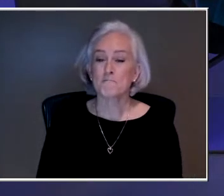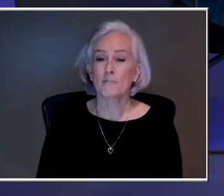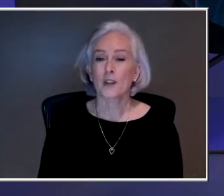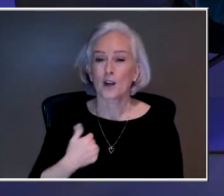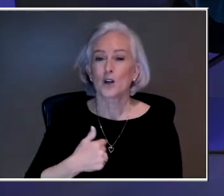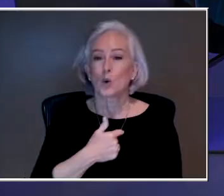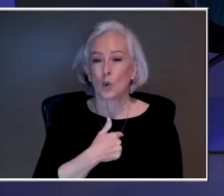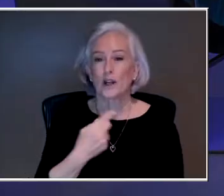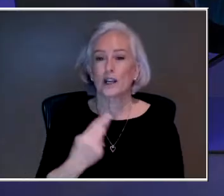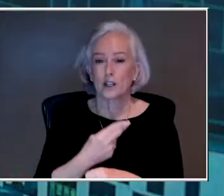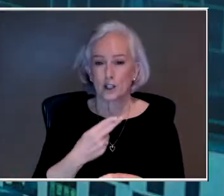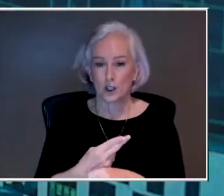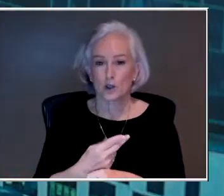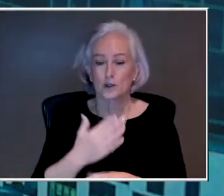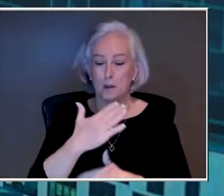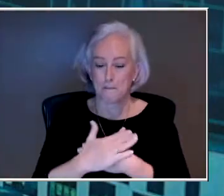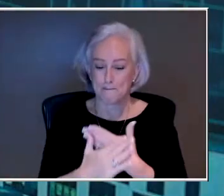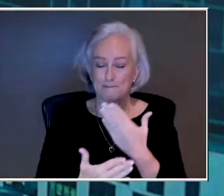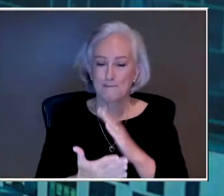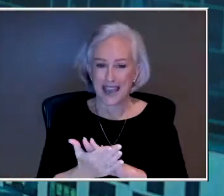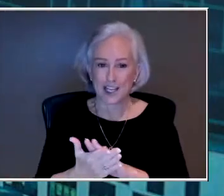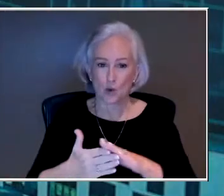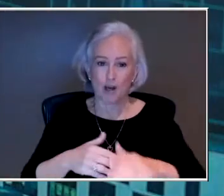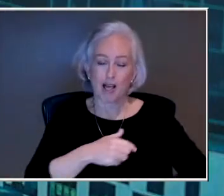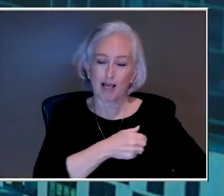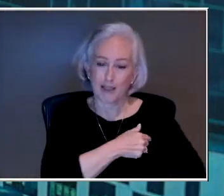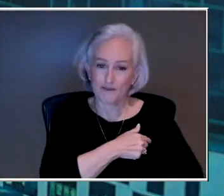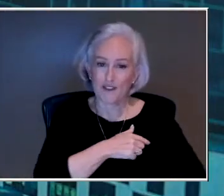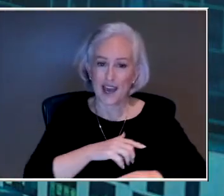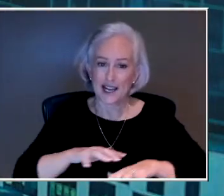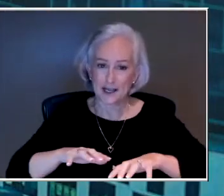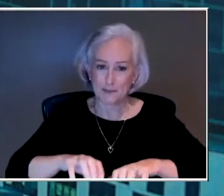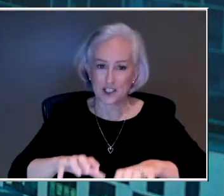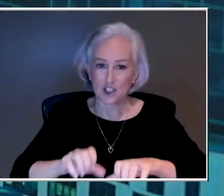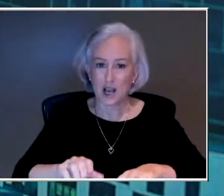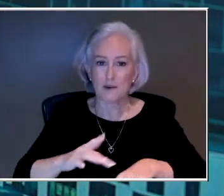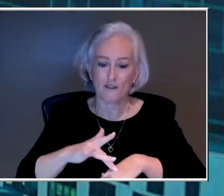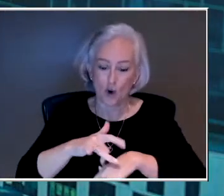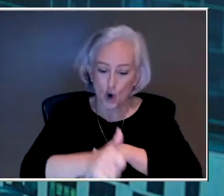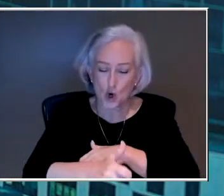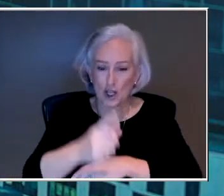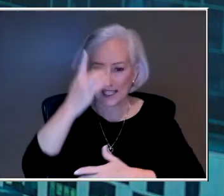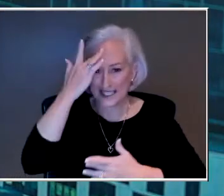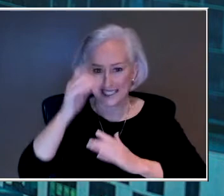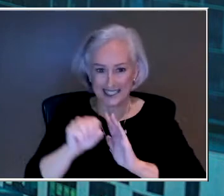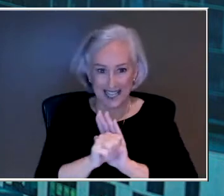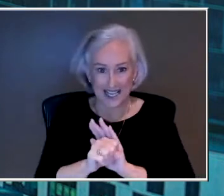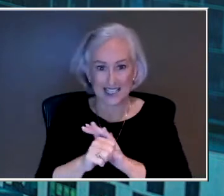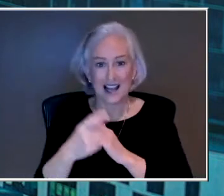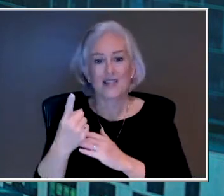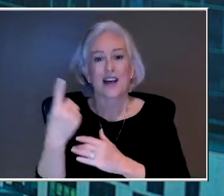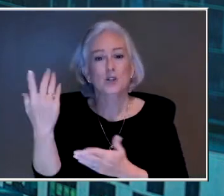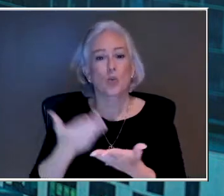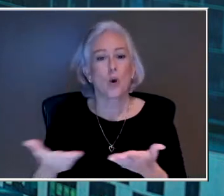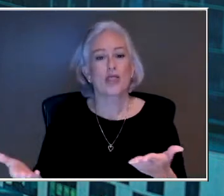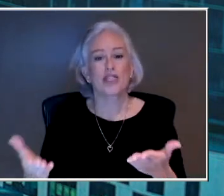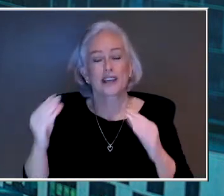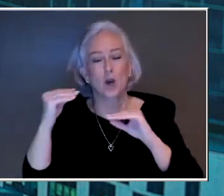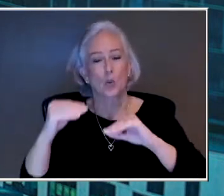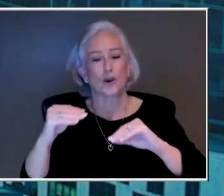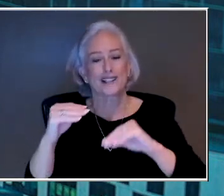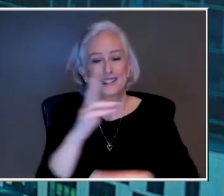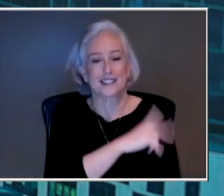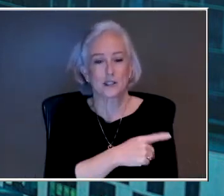lymphatic massage when patients have early signs of lymphedema. That's one of the home interventions that we teach our patients. And we don't make them have to